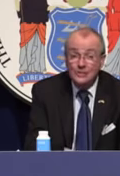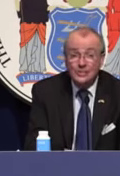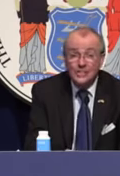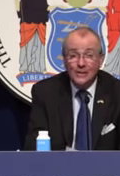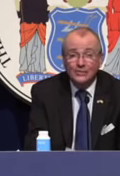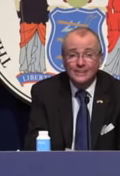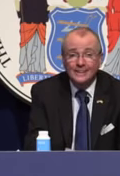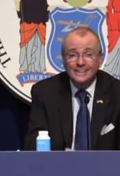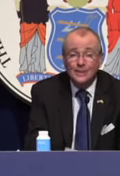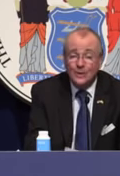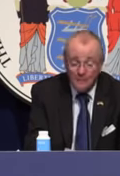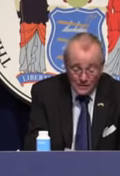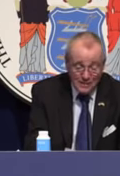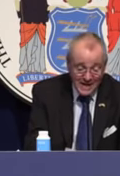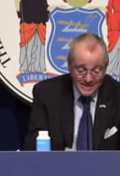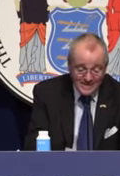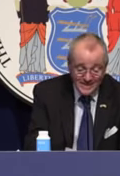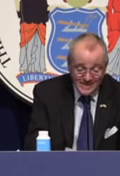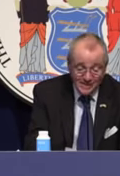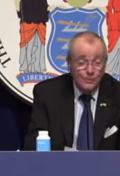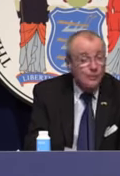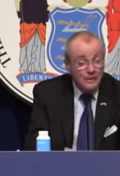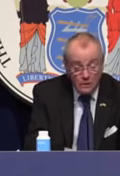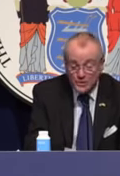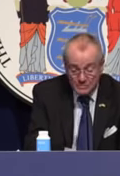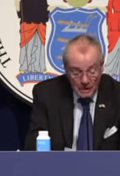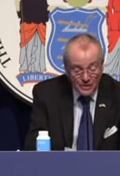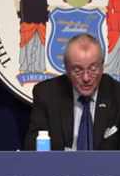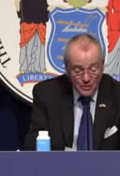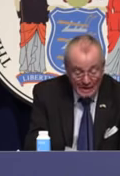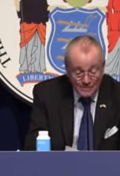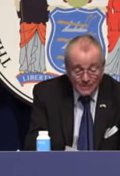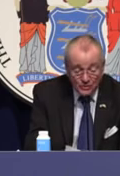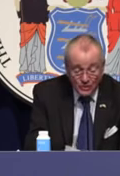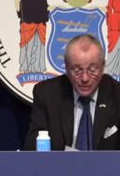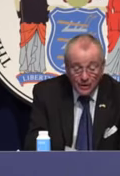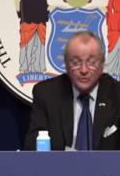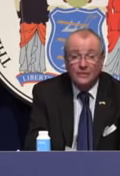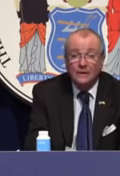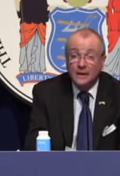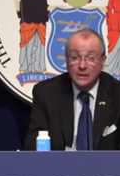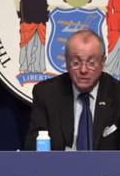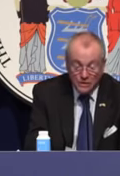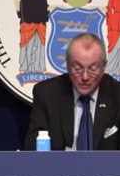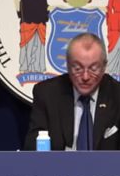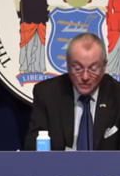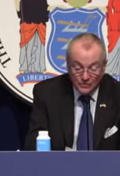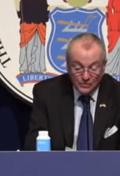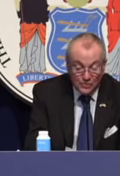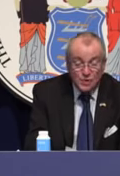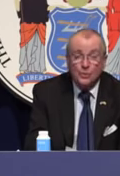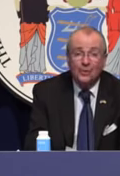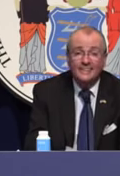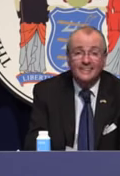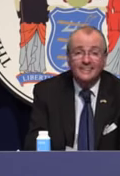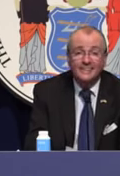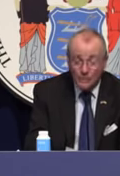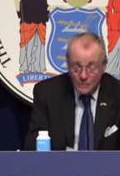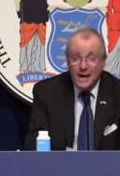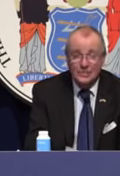And this is a test that we must pass. And we will be closely monitoring what happens at our parks and on our golf courses to